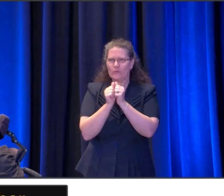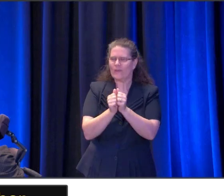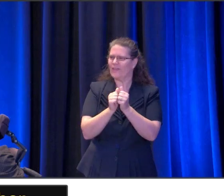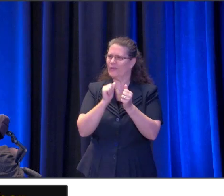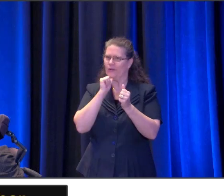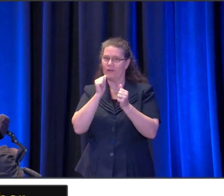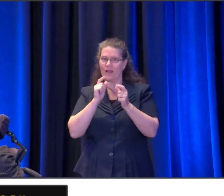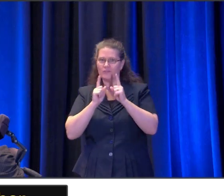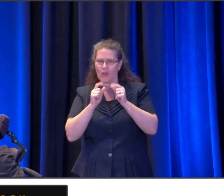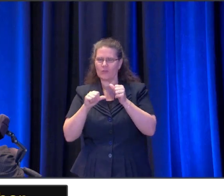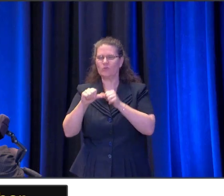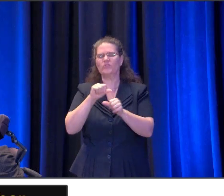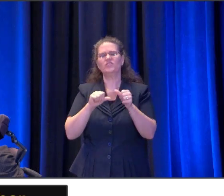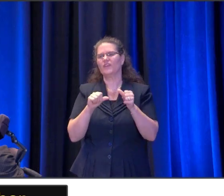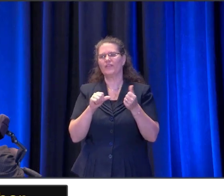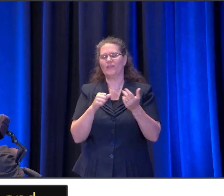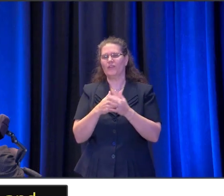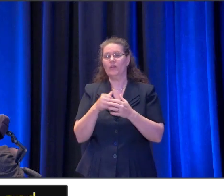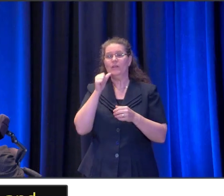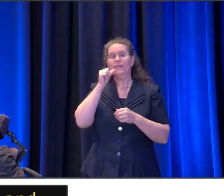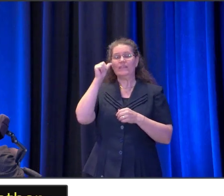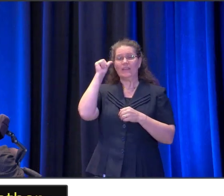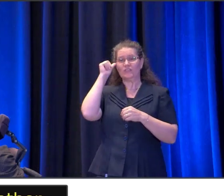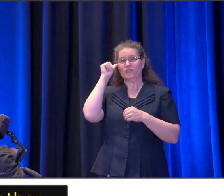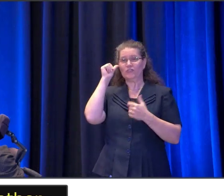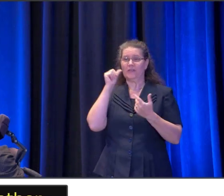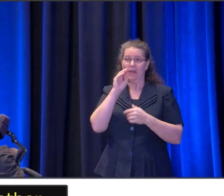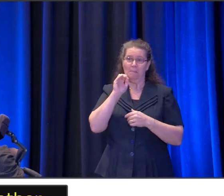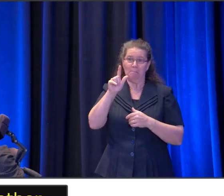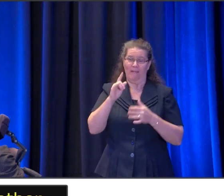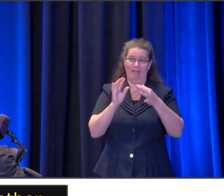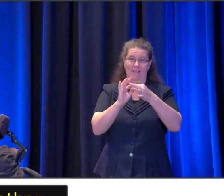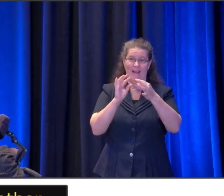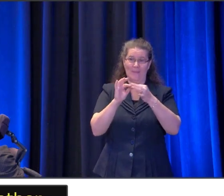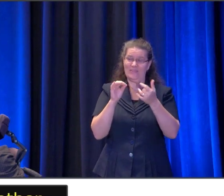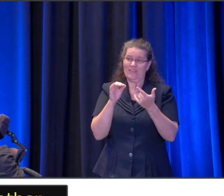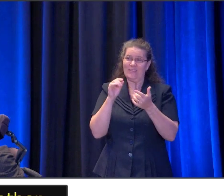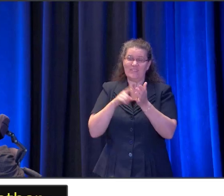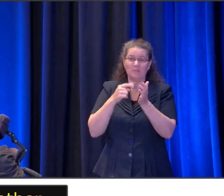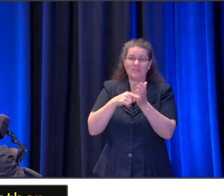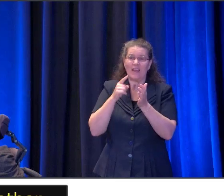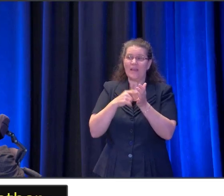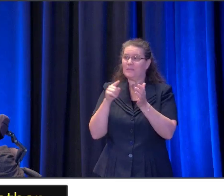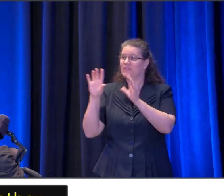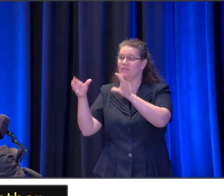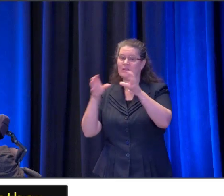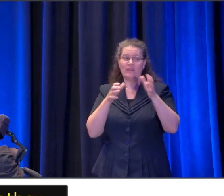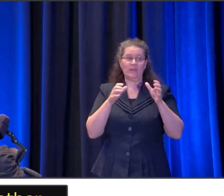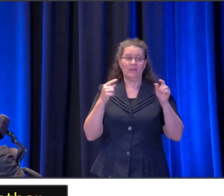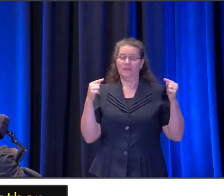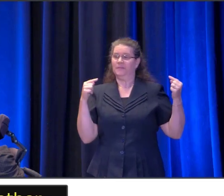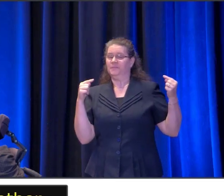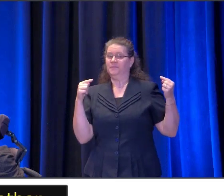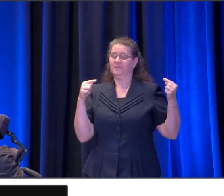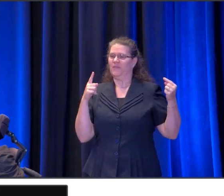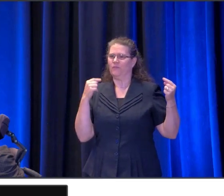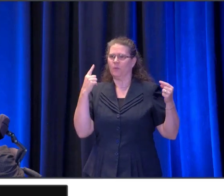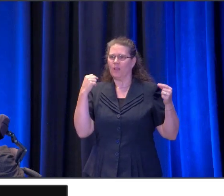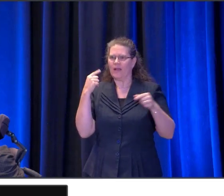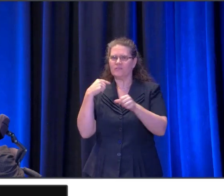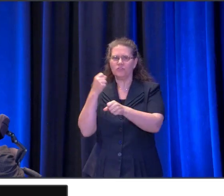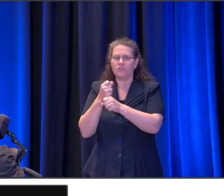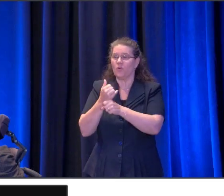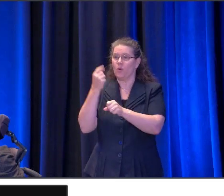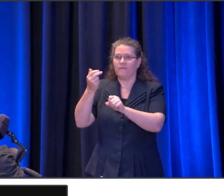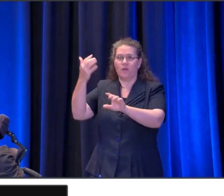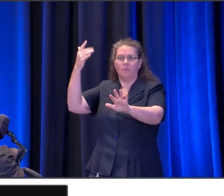said, sometimes it's just from yesterday, sometimes it's from the last year, and sometimes it's been years in the making. And there often is a lot of